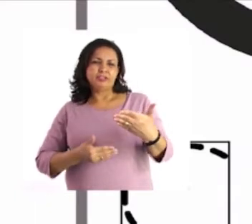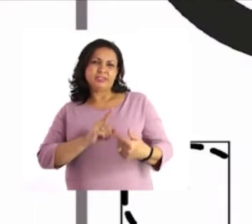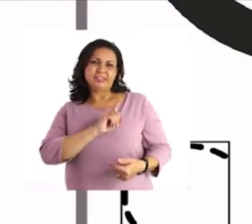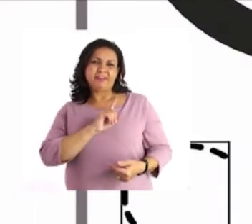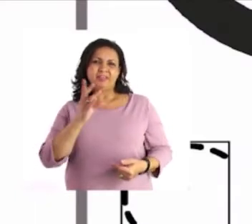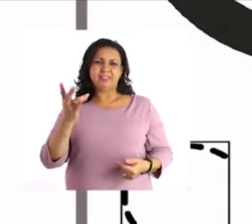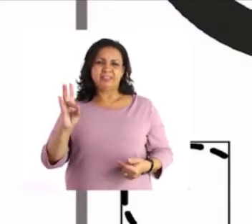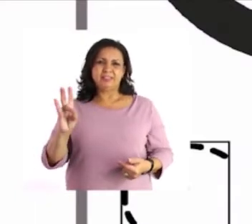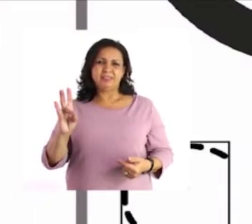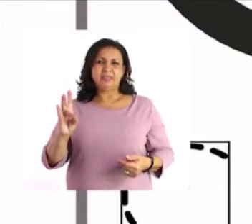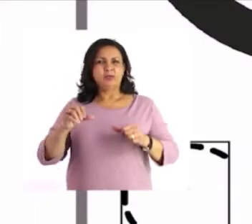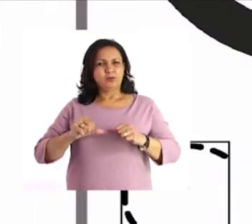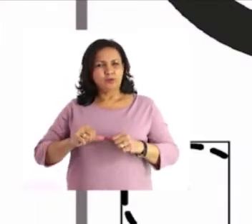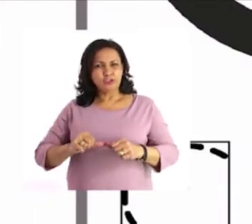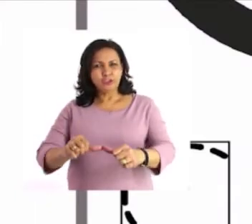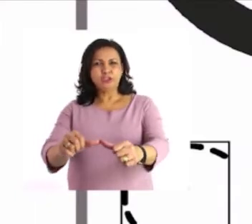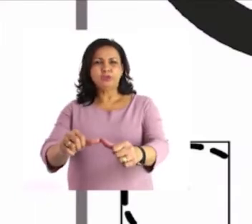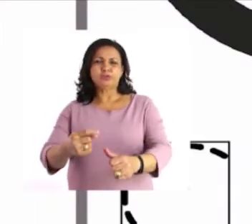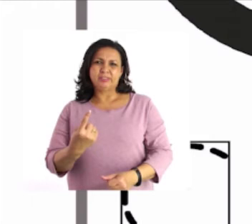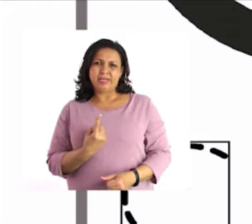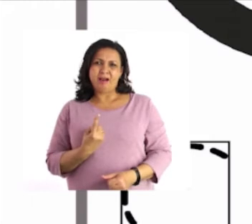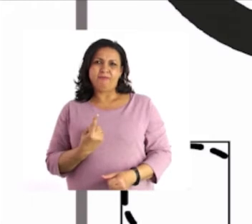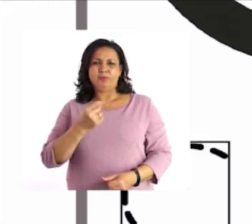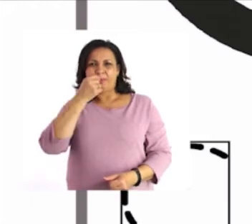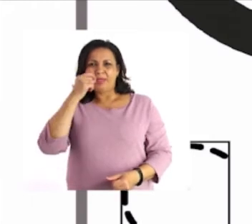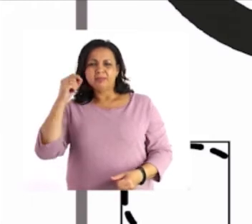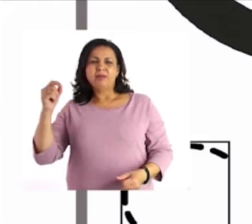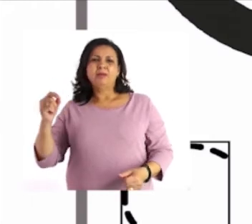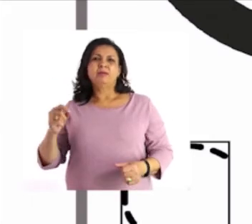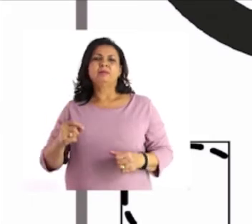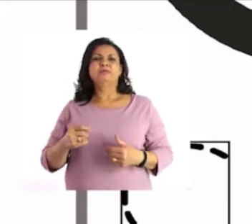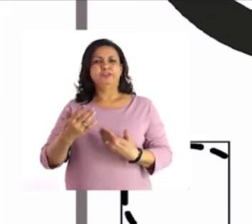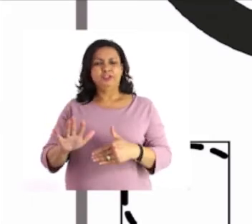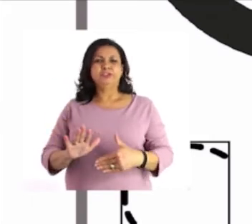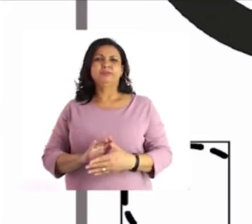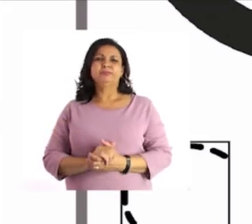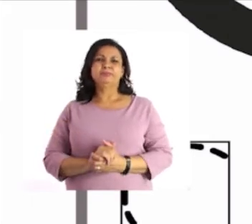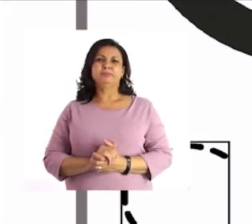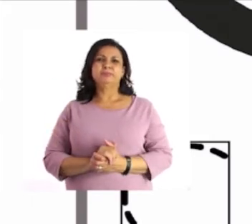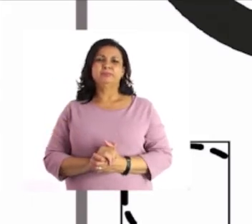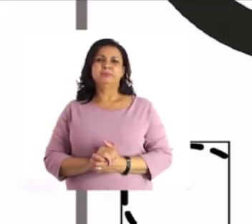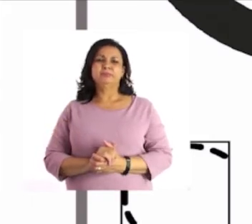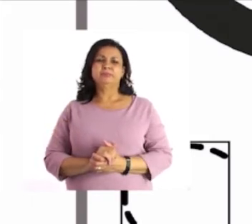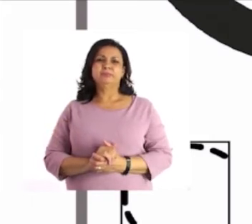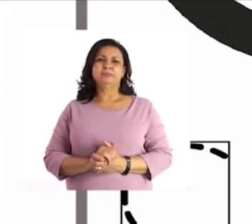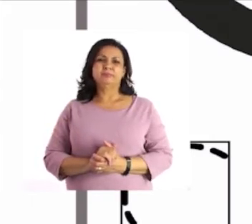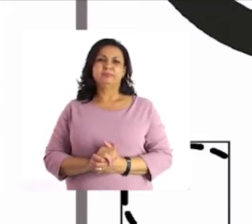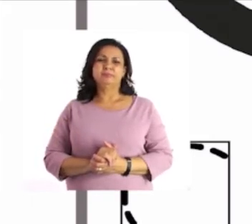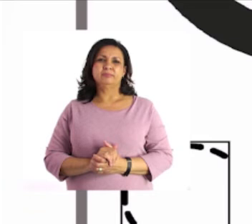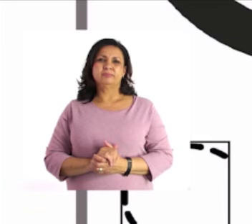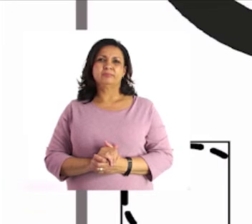17, you may complete it by using your pencil and fill in all the blocks. Start by tracing the first